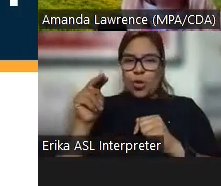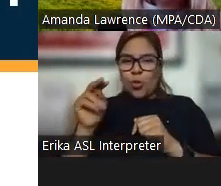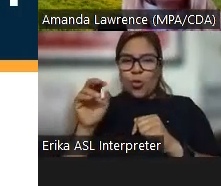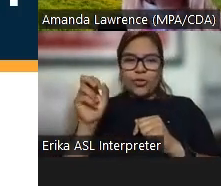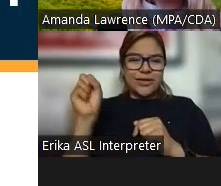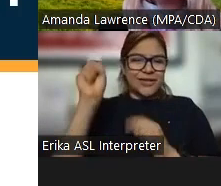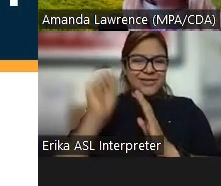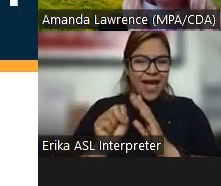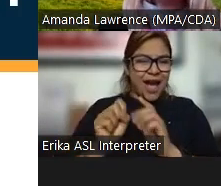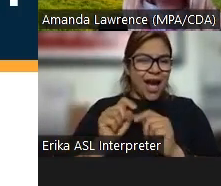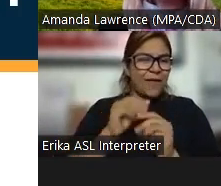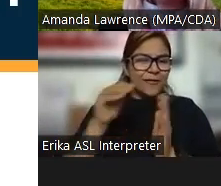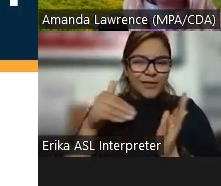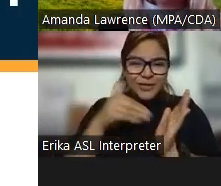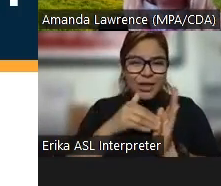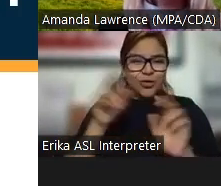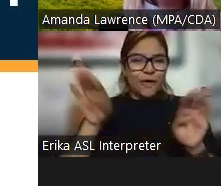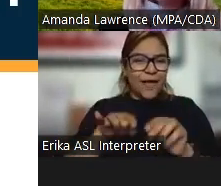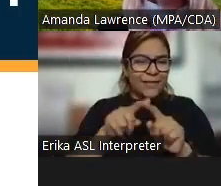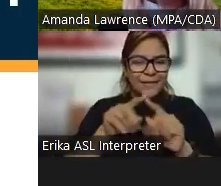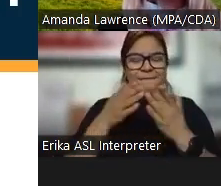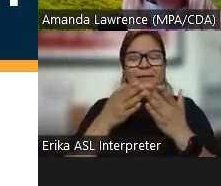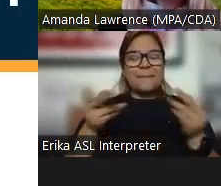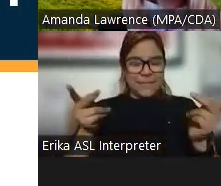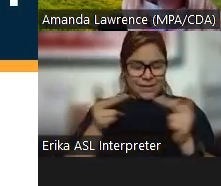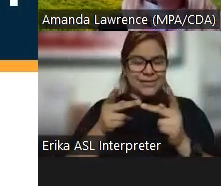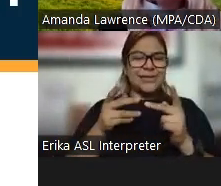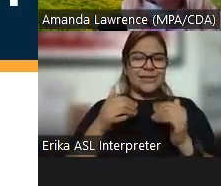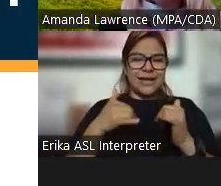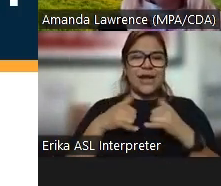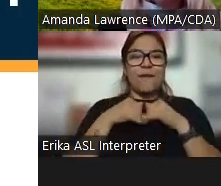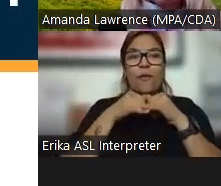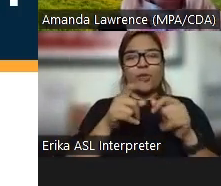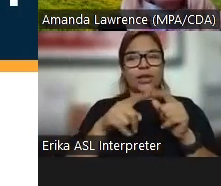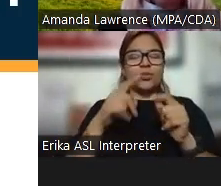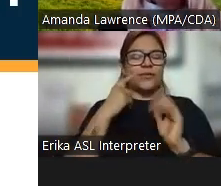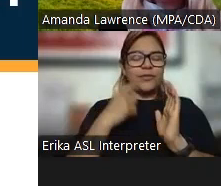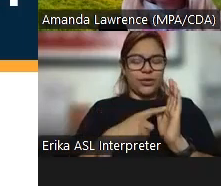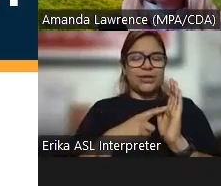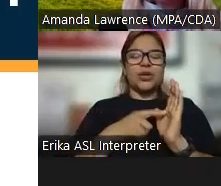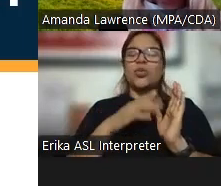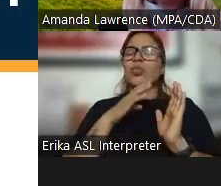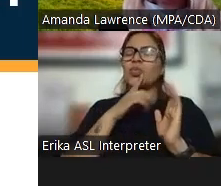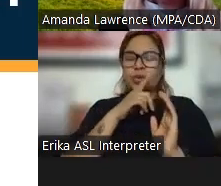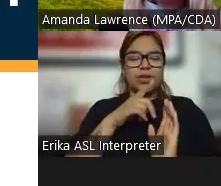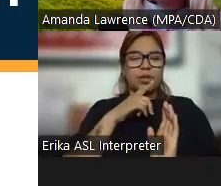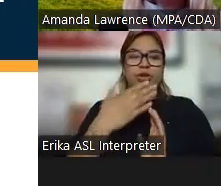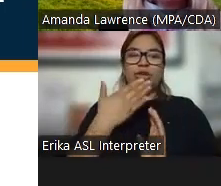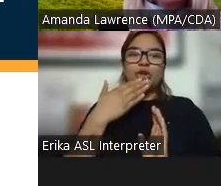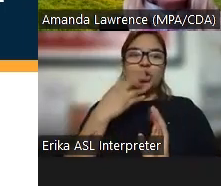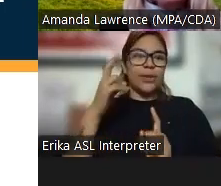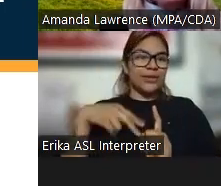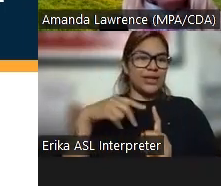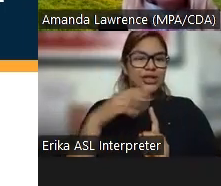Sacramento, Central Valley, Los Angeles, Bay Area. Really great applications. We're really pleased with the ones that we